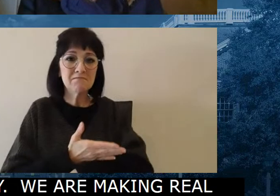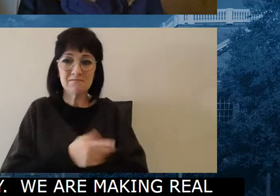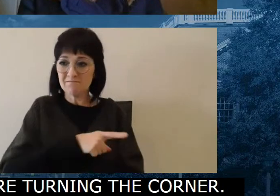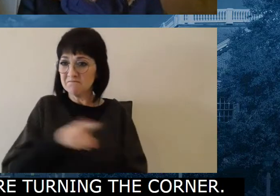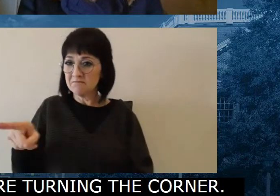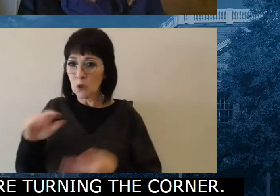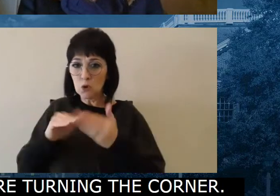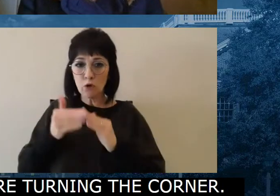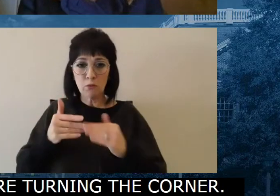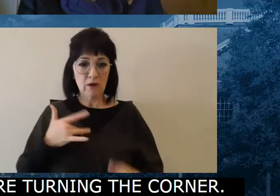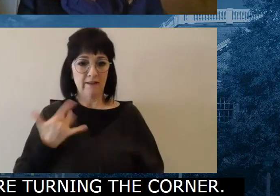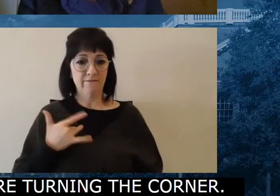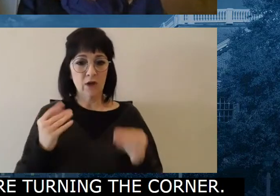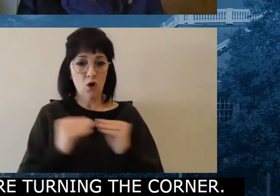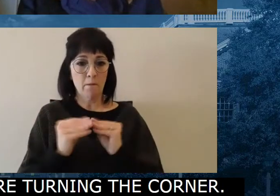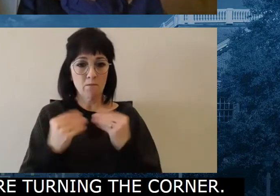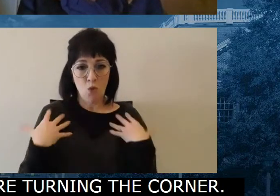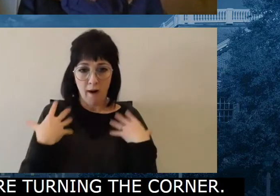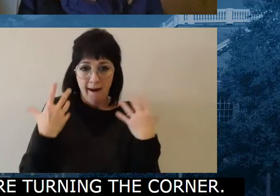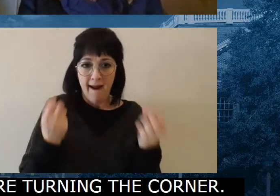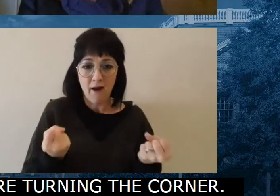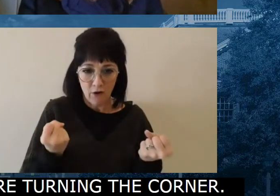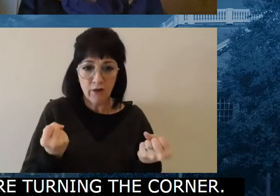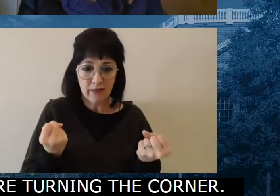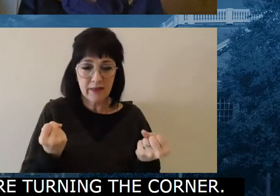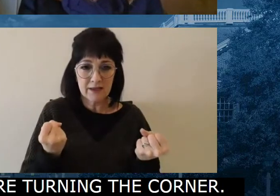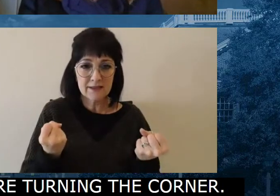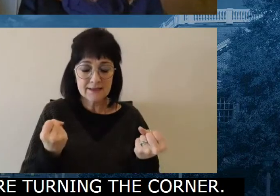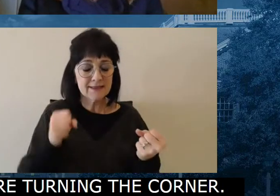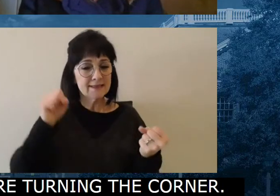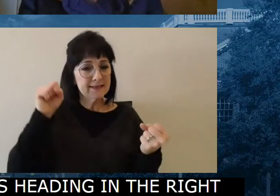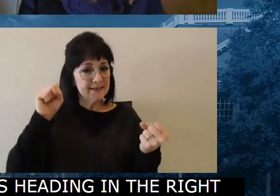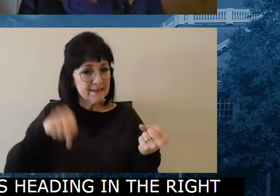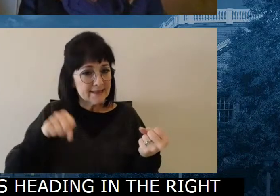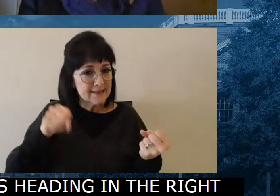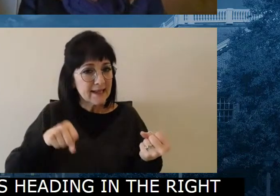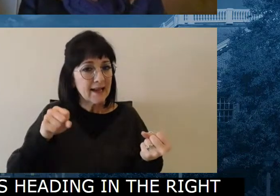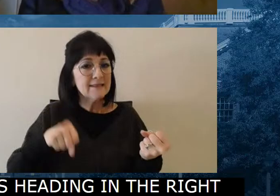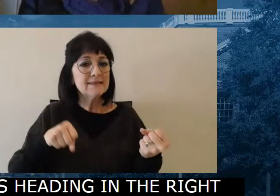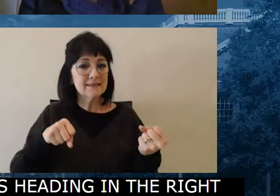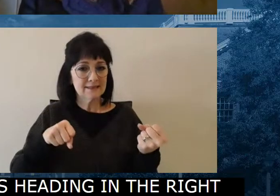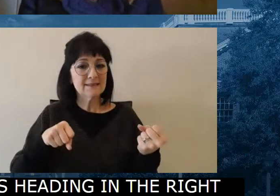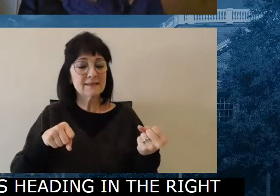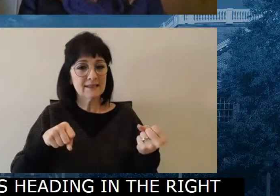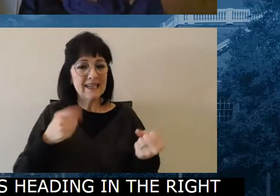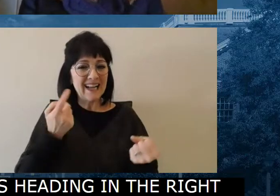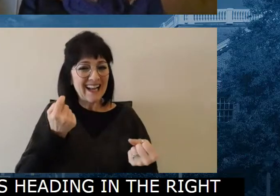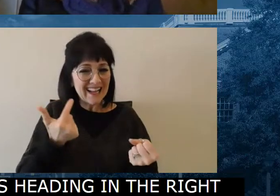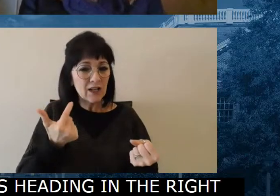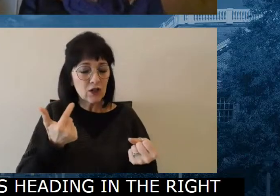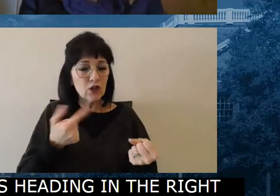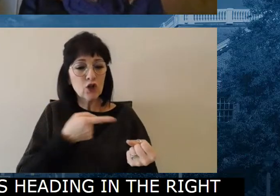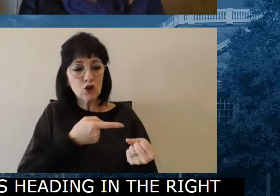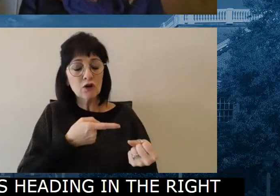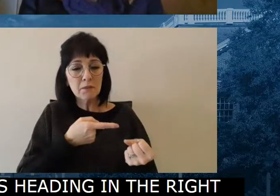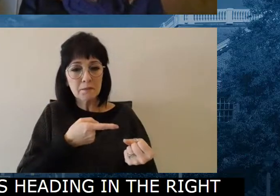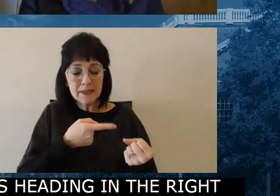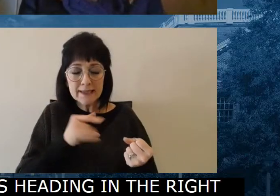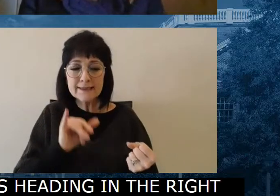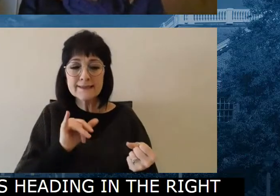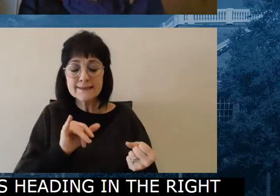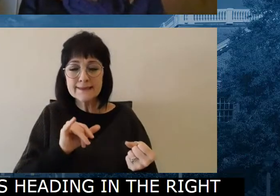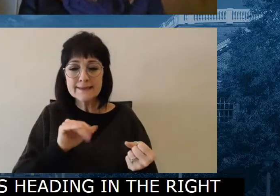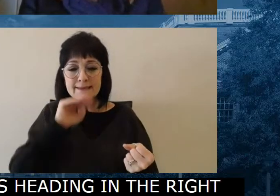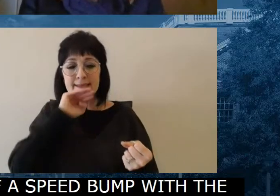right direction. We've hit a little bit of a speed bump with the cases among university students at